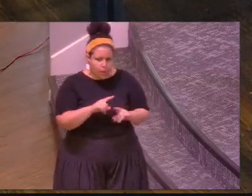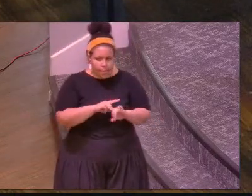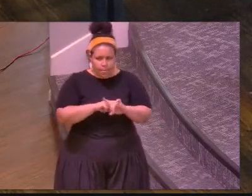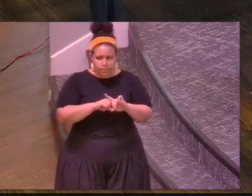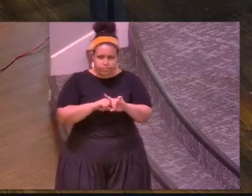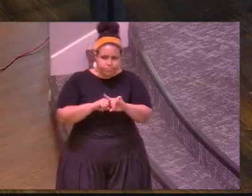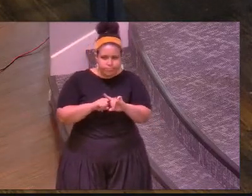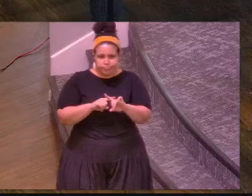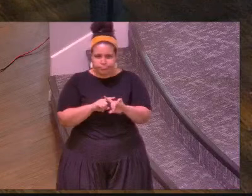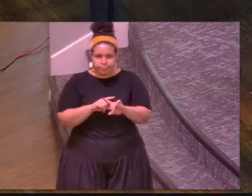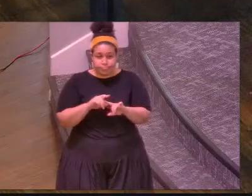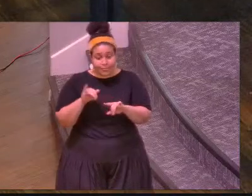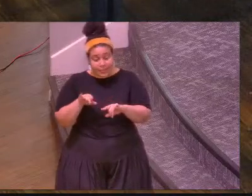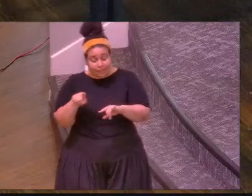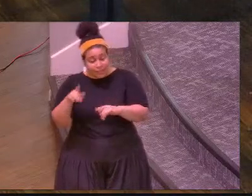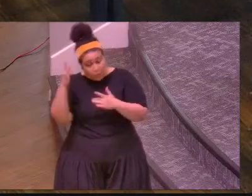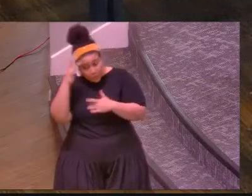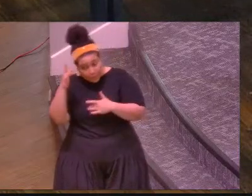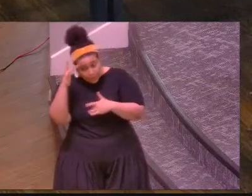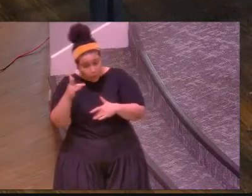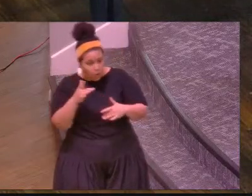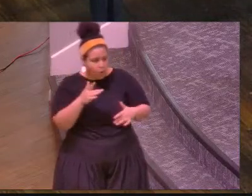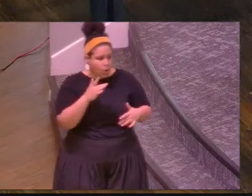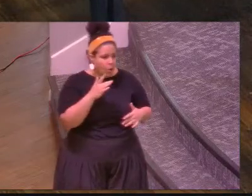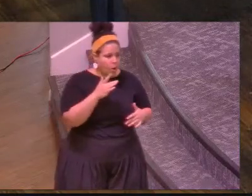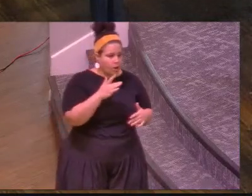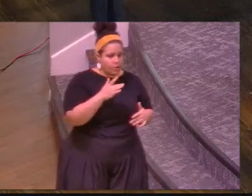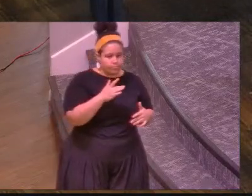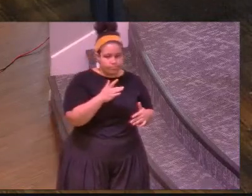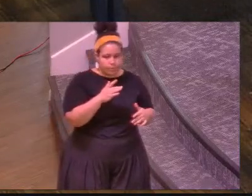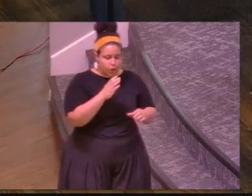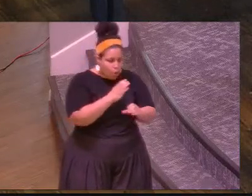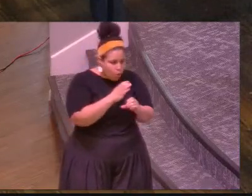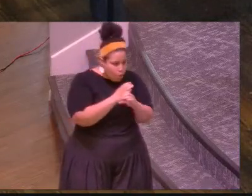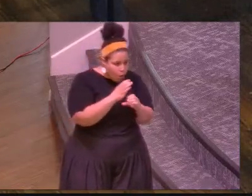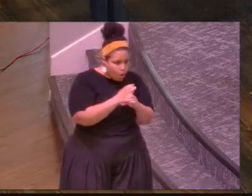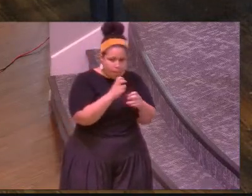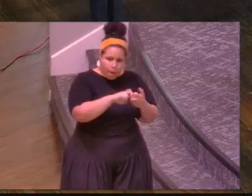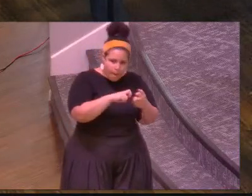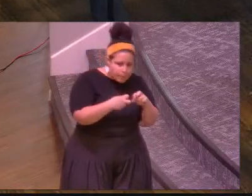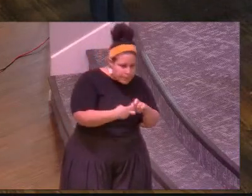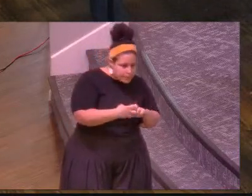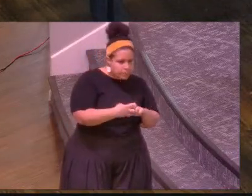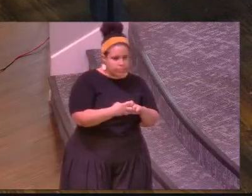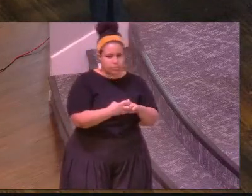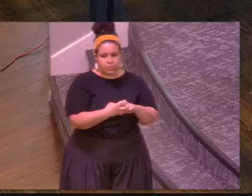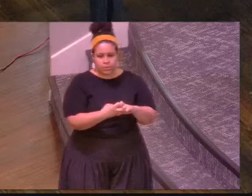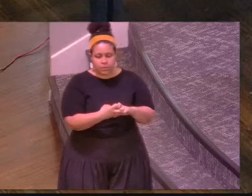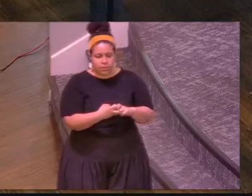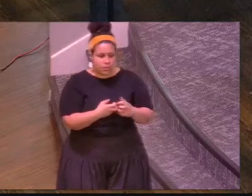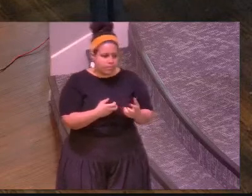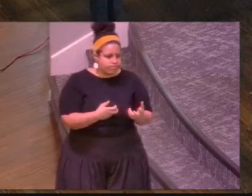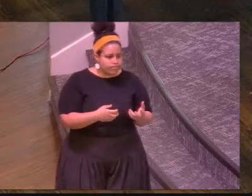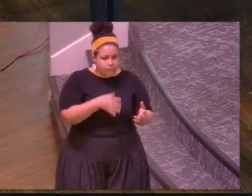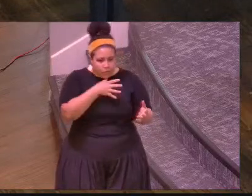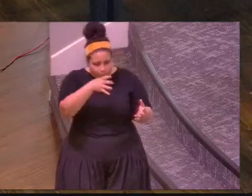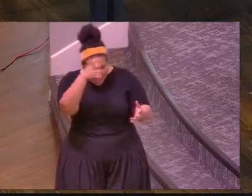unless they're ill or if there's some type of transportation issue for parents, and we work with parents if that's the case.